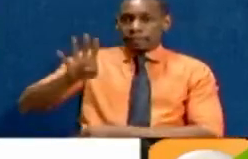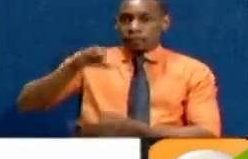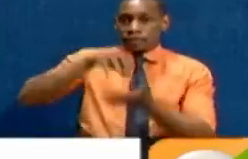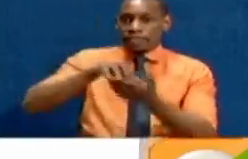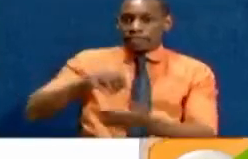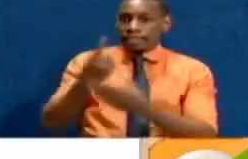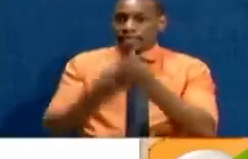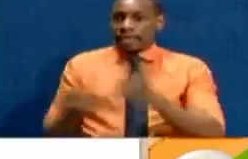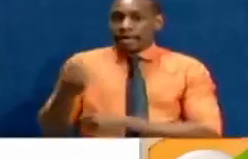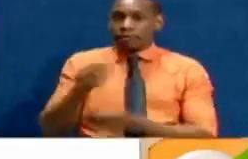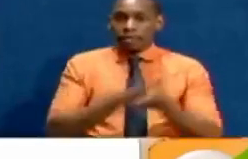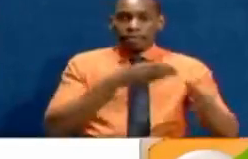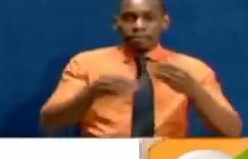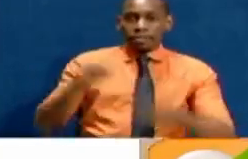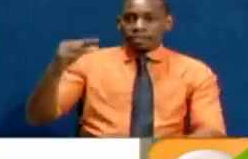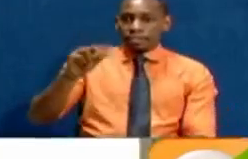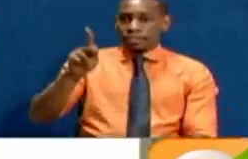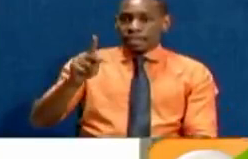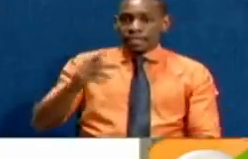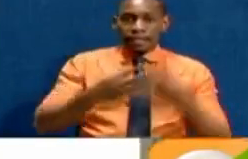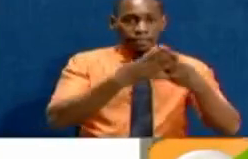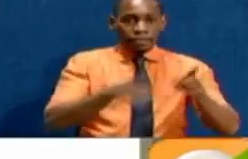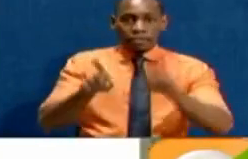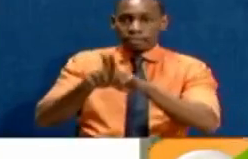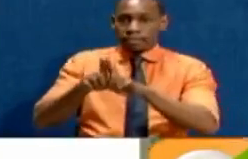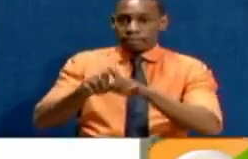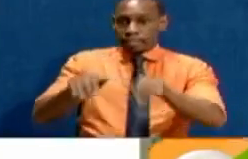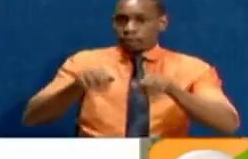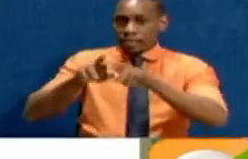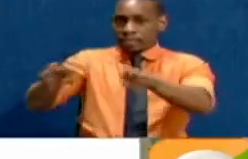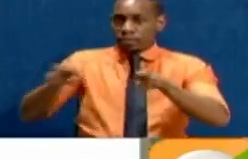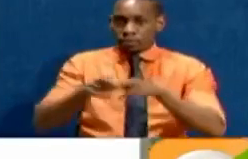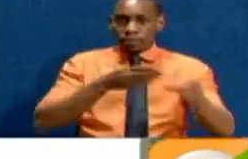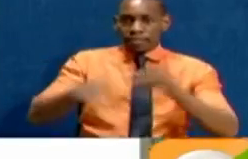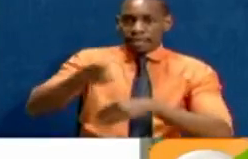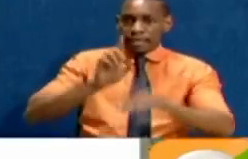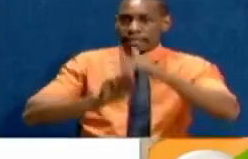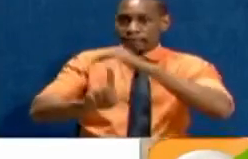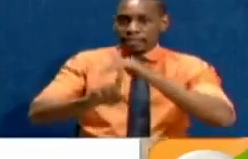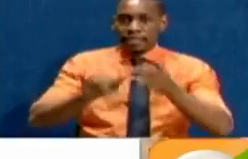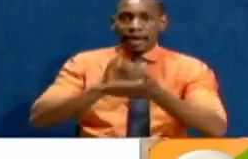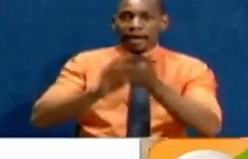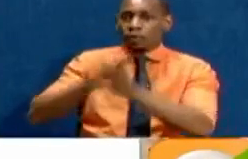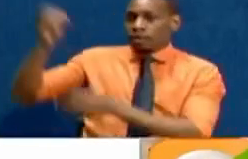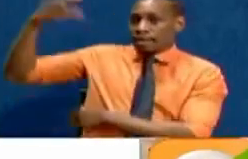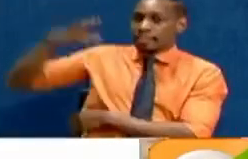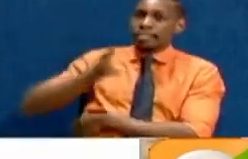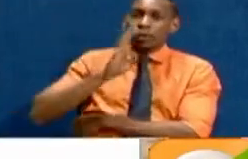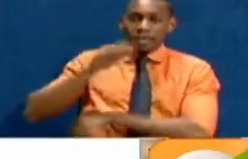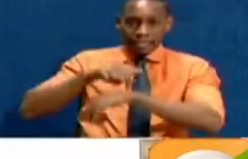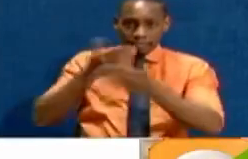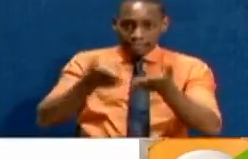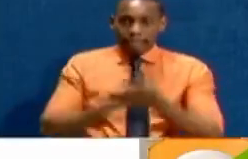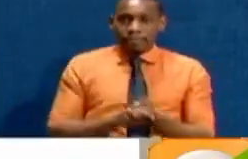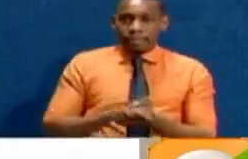in isolation at the Busia GK prison. In addition, the holding room at the Busia point of entry has no electricity and water at the